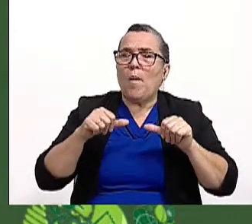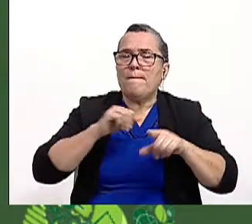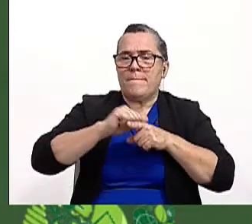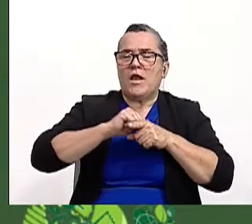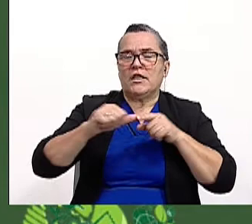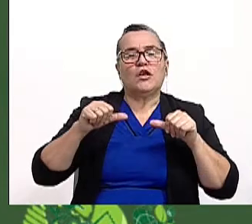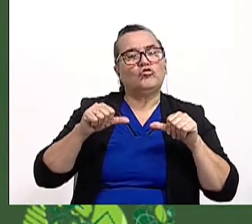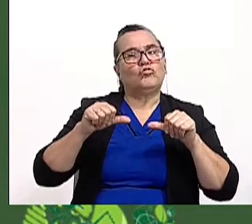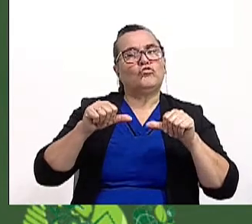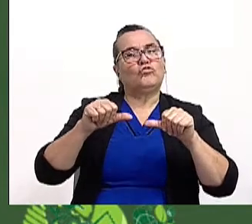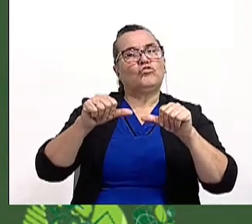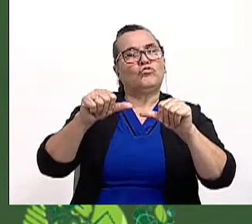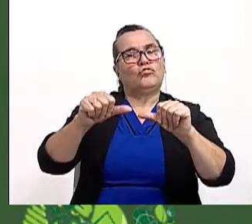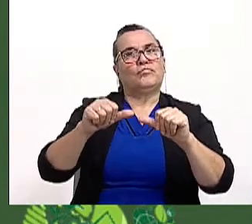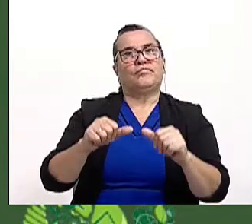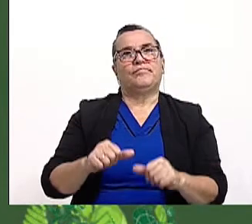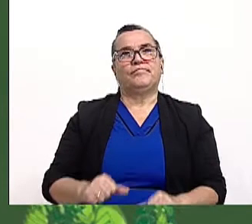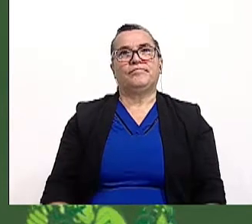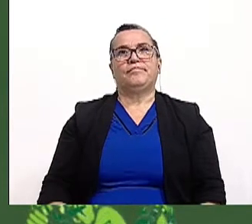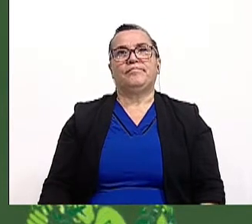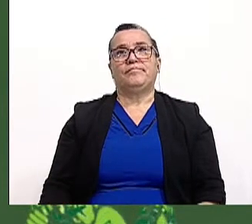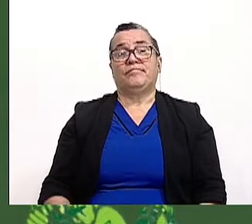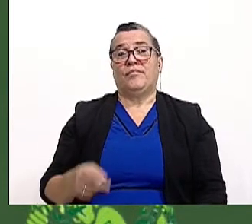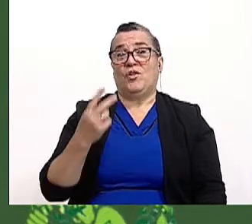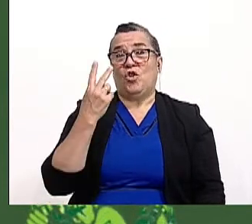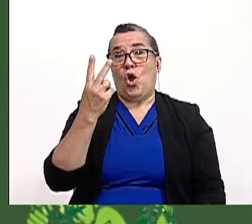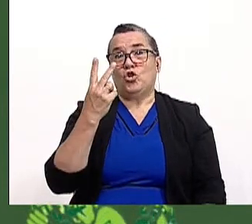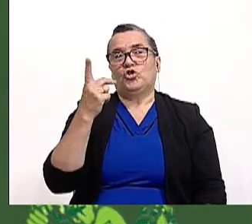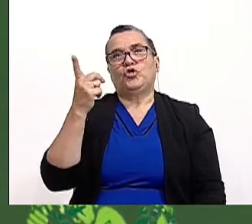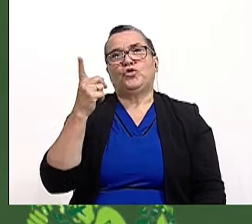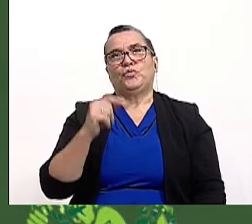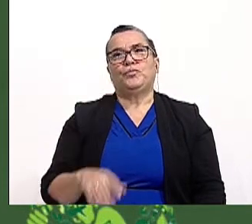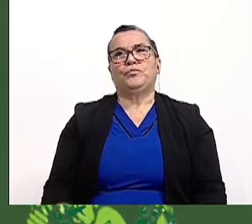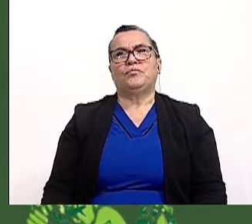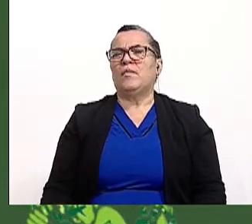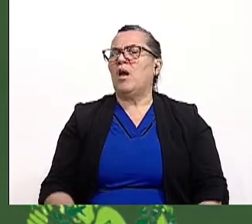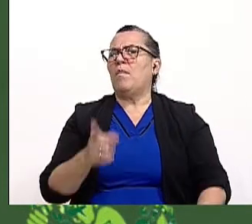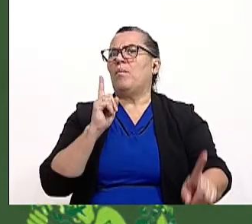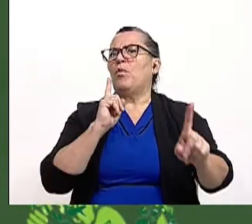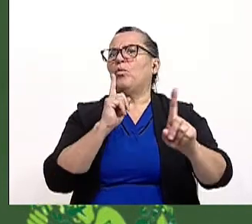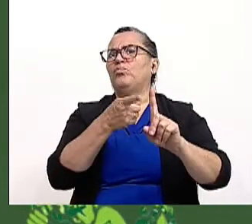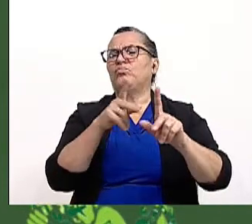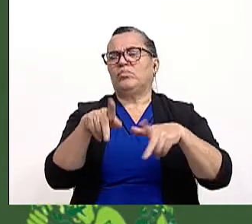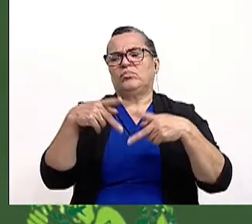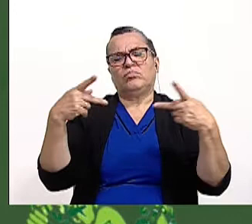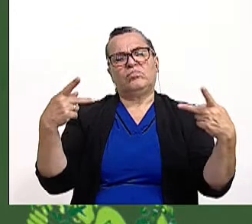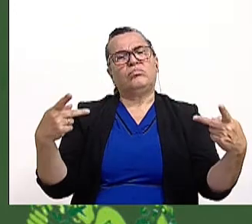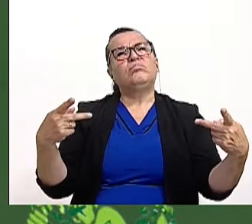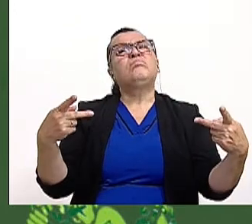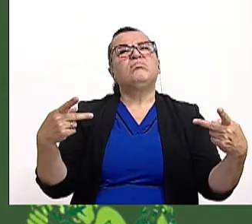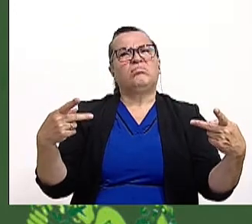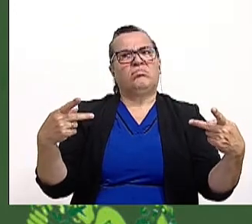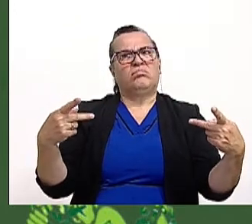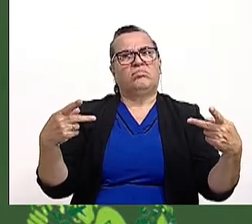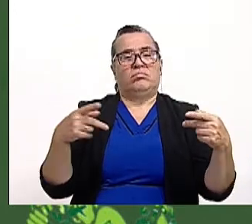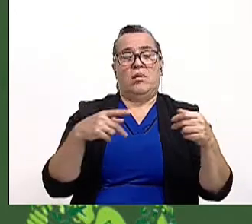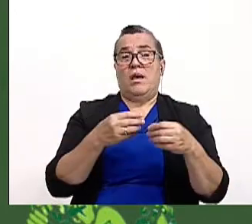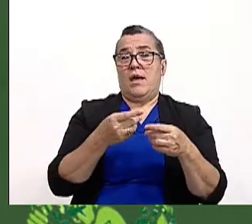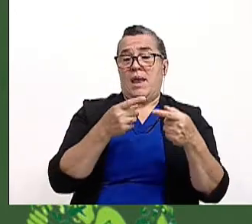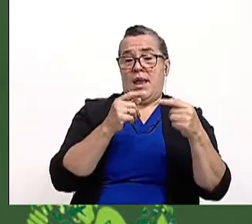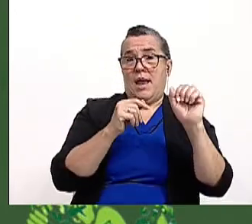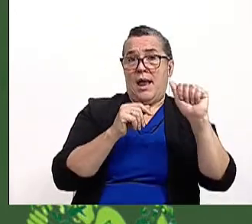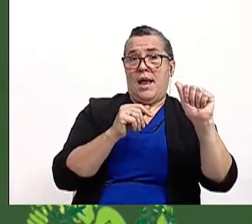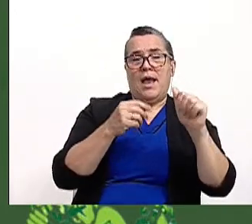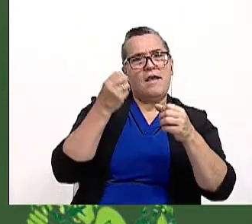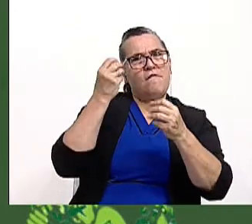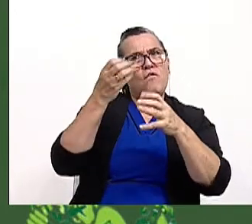practices. Question number 2. What is the purpose of the newsletter? A, to inform